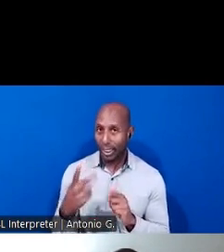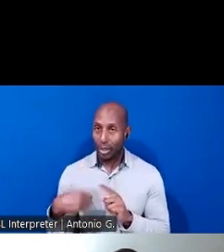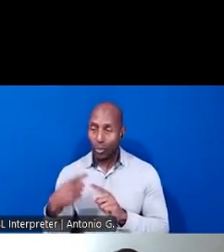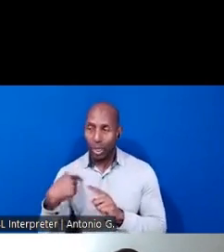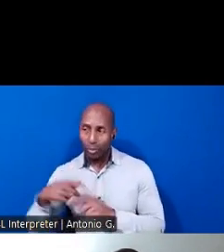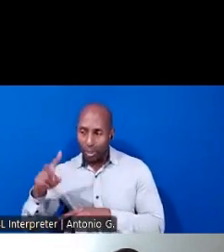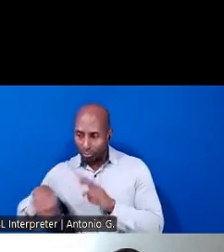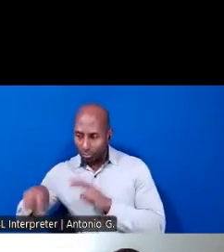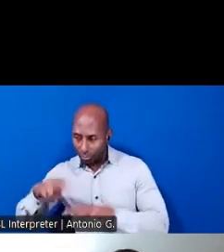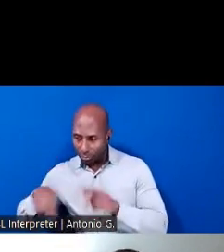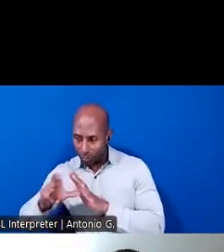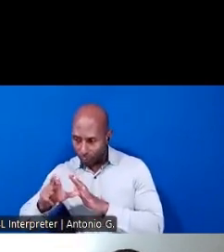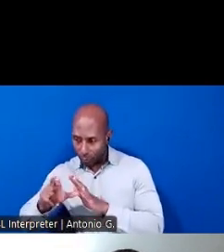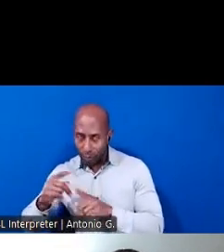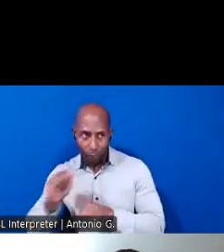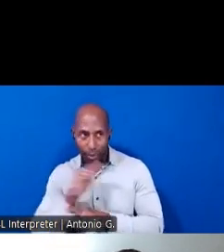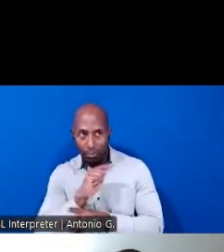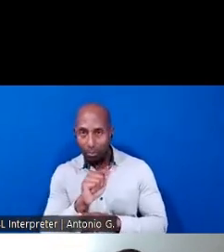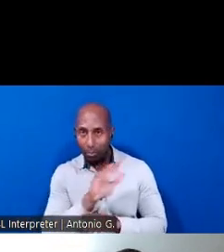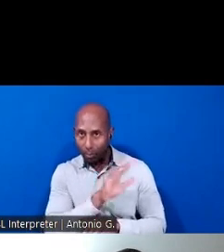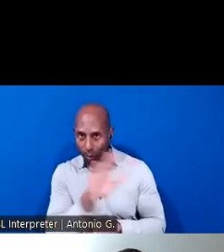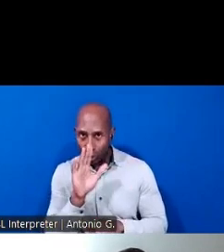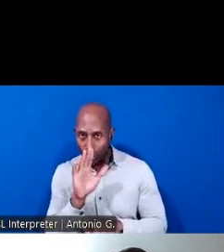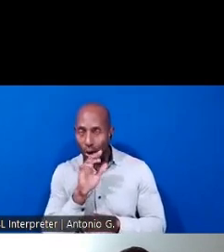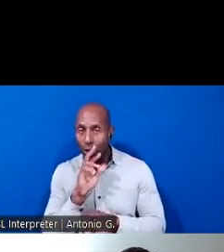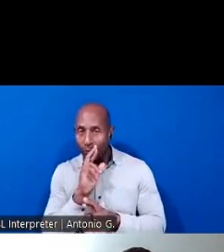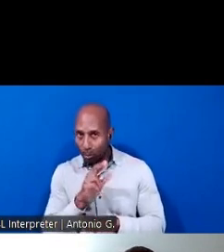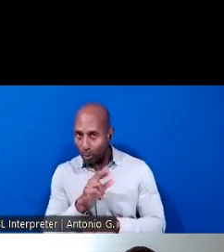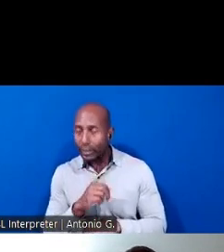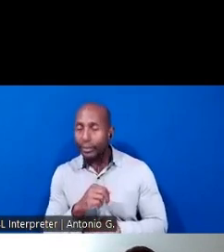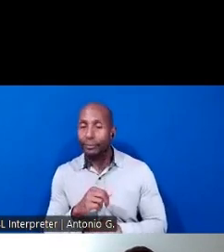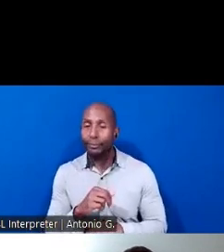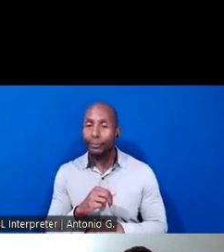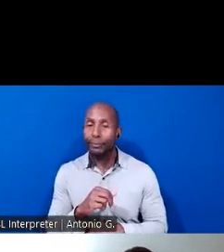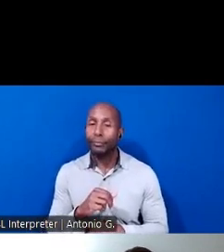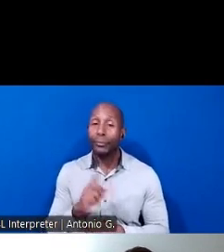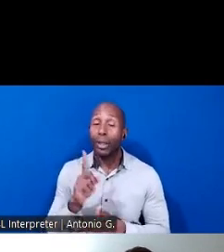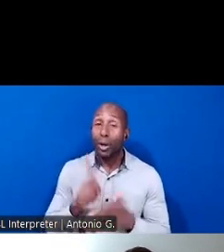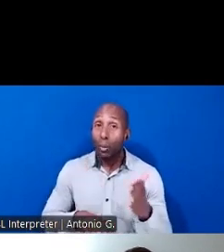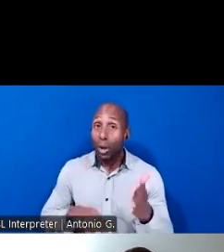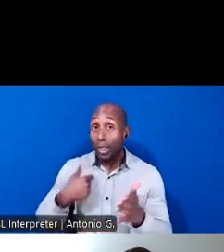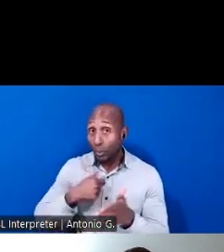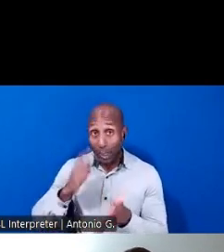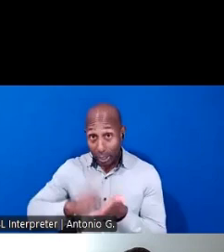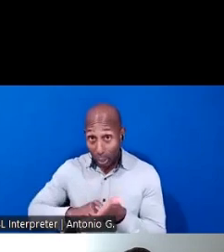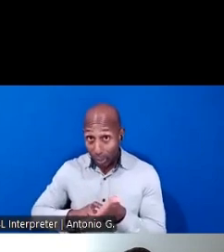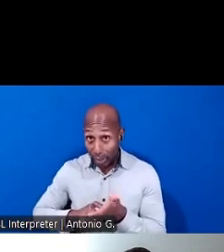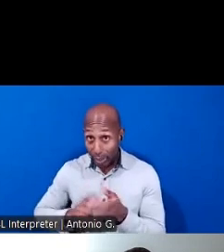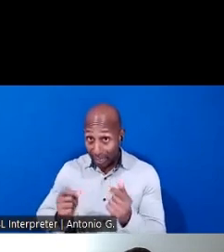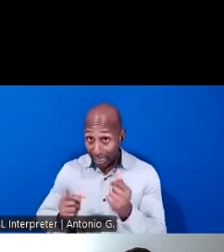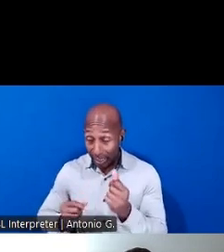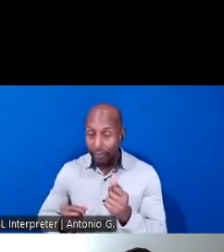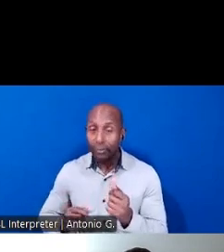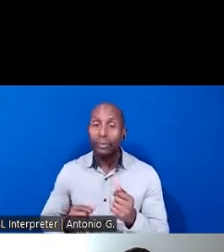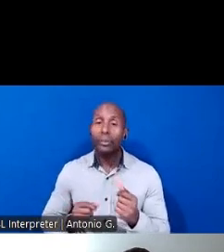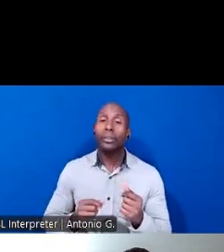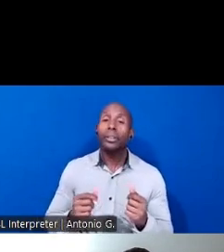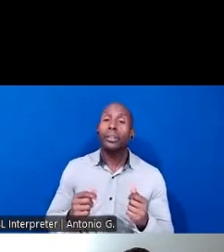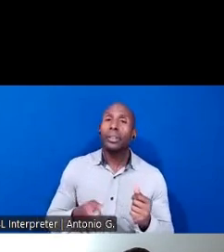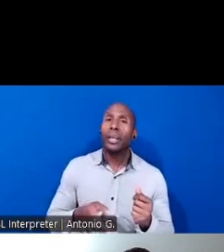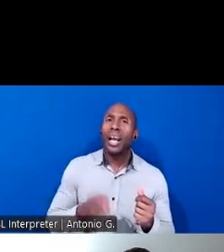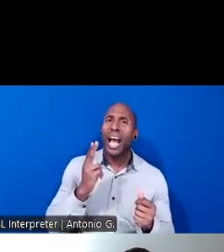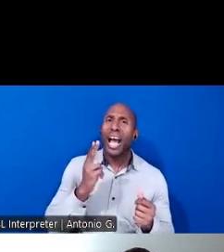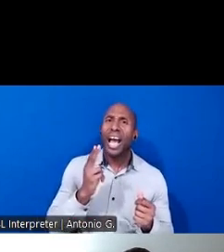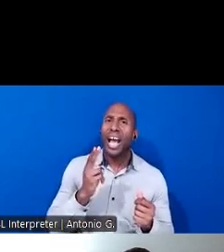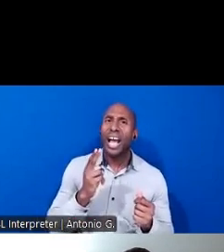on the forms. And so stuff that flags for us is high numbers of FTEs reported in a single